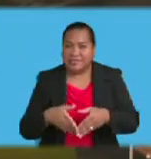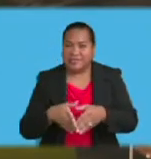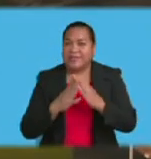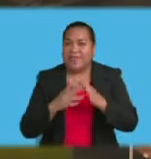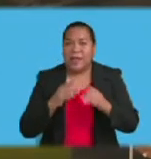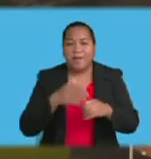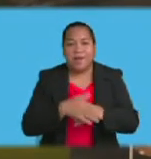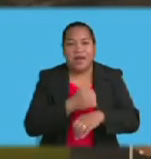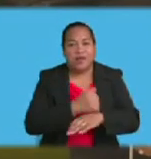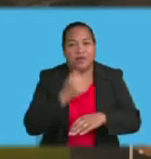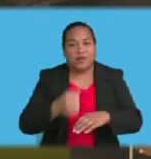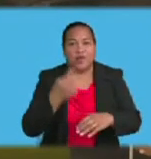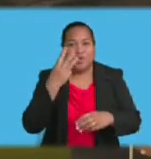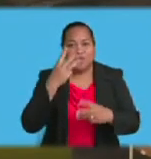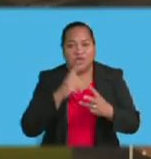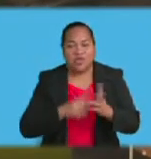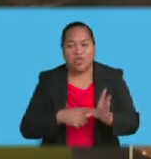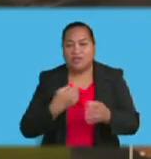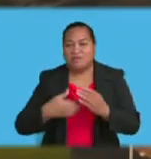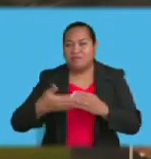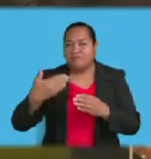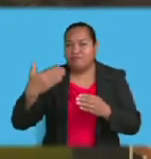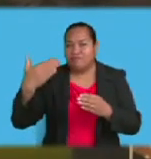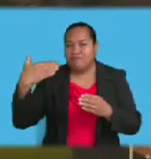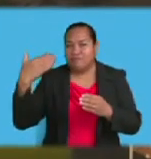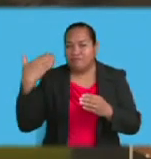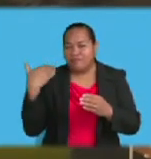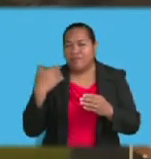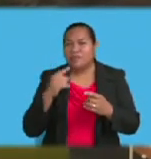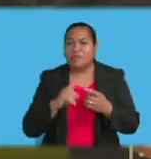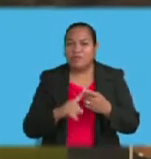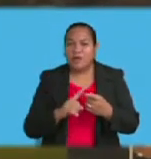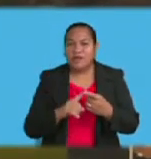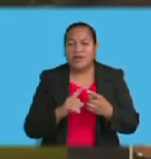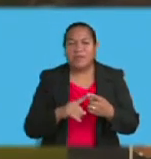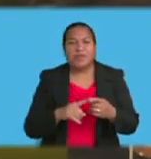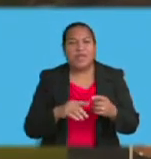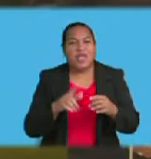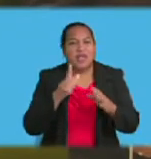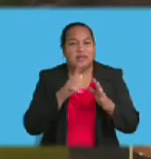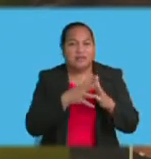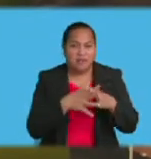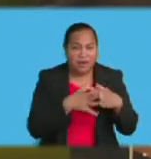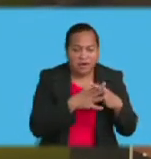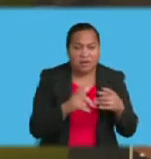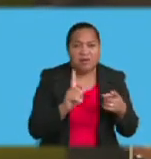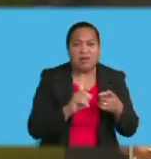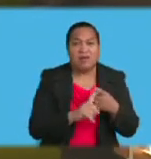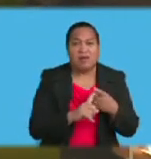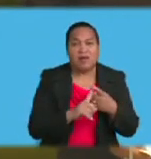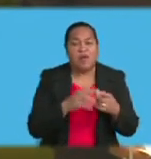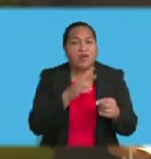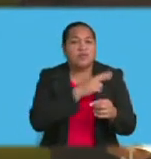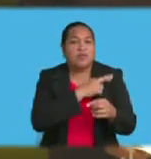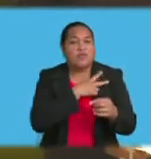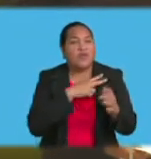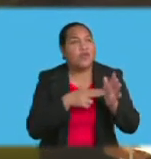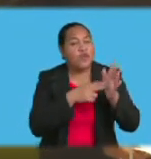the past 3 years, and taking into account the Trade Commission that is based in Los Angeles, that is responsible for the North American